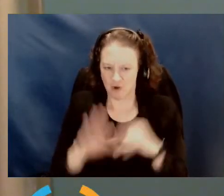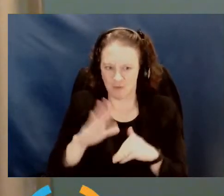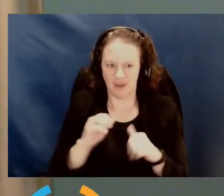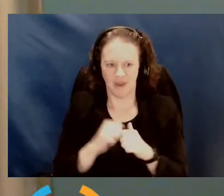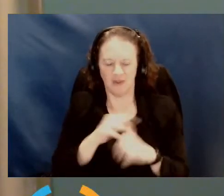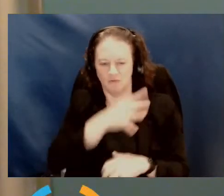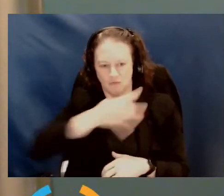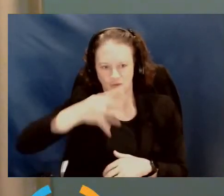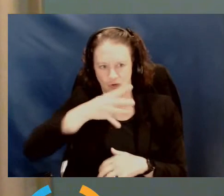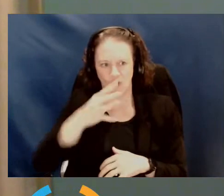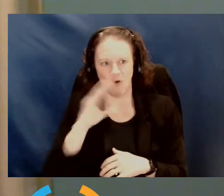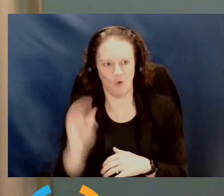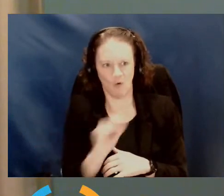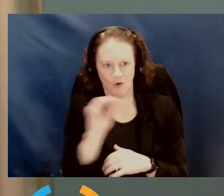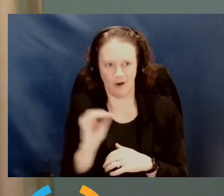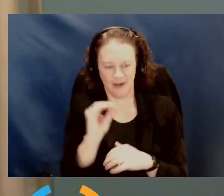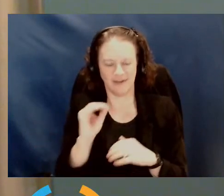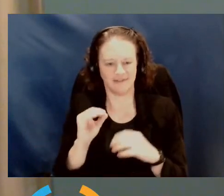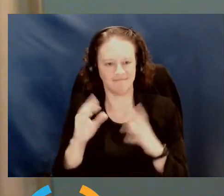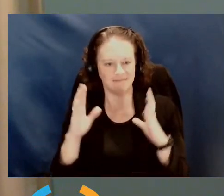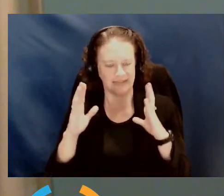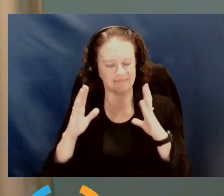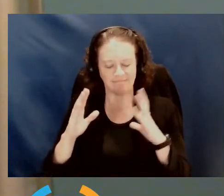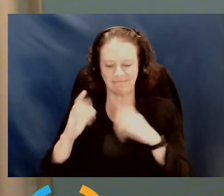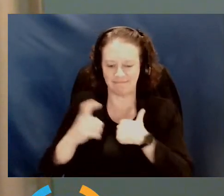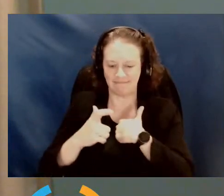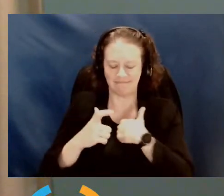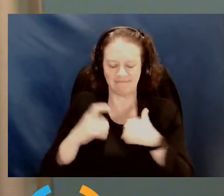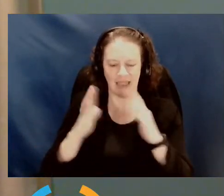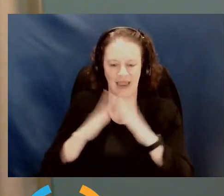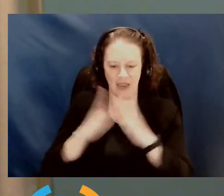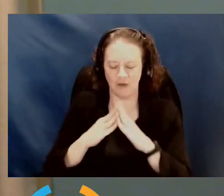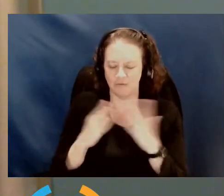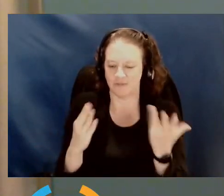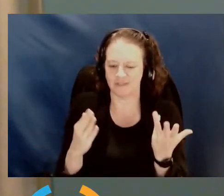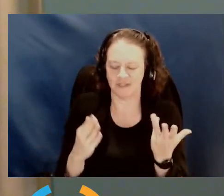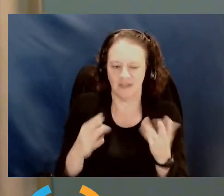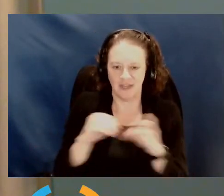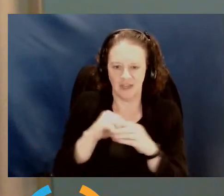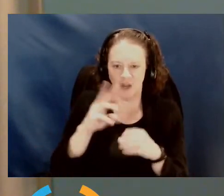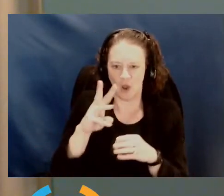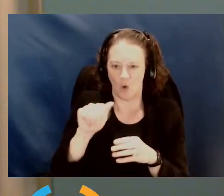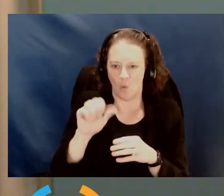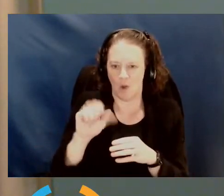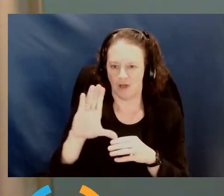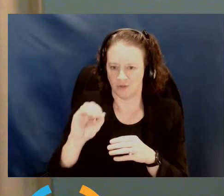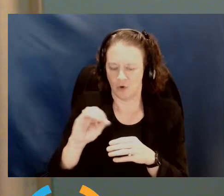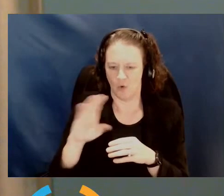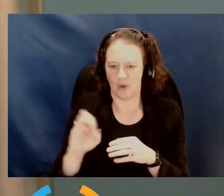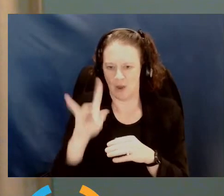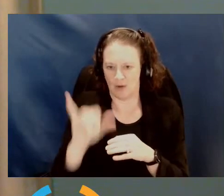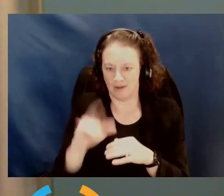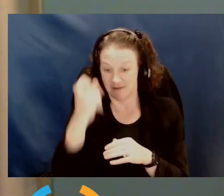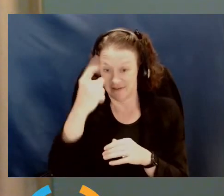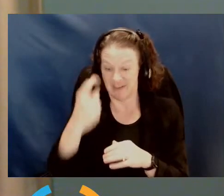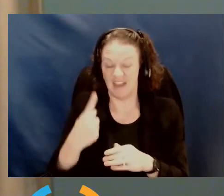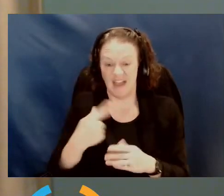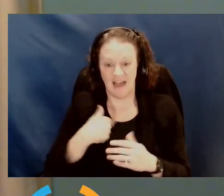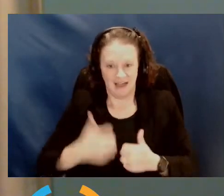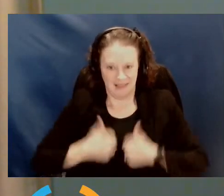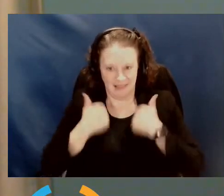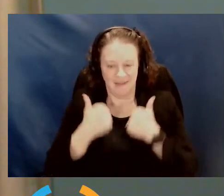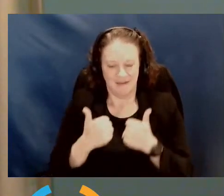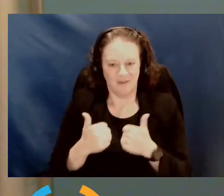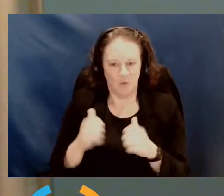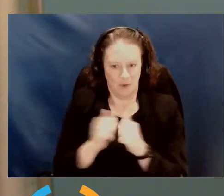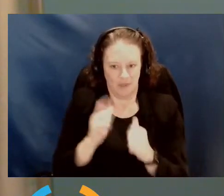County. My dad was a staunch Republican and a single parent raising 3 kids in the Dalles and Dufur. My